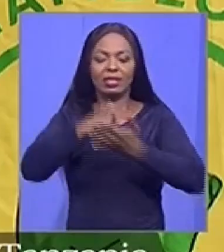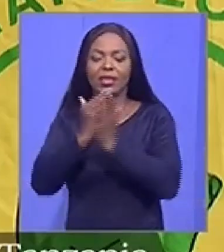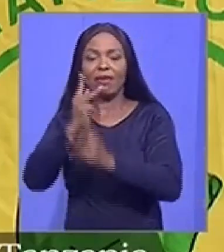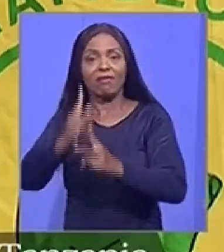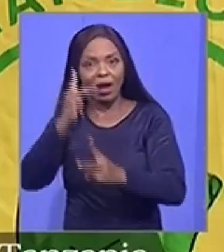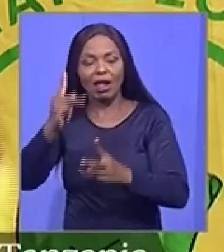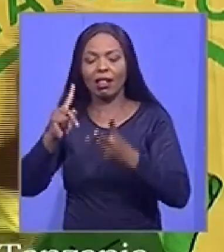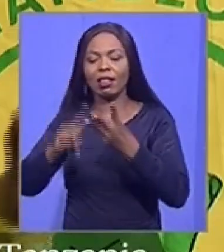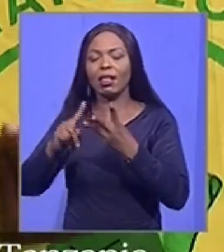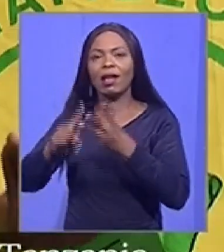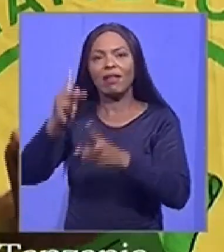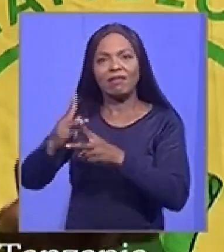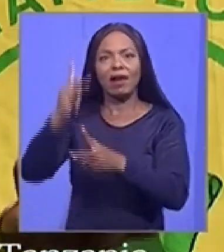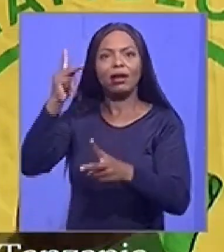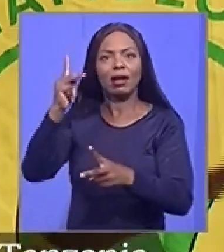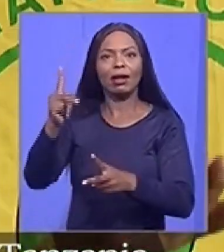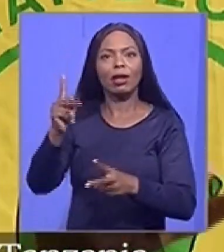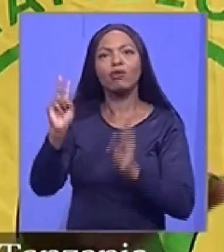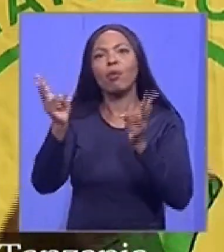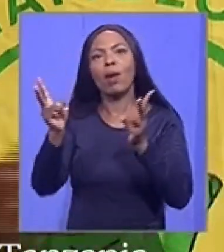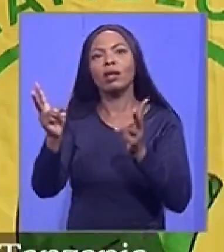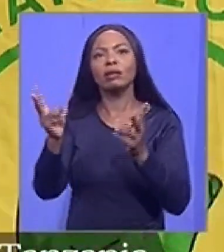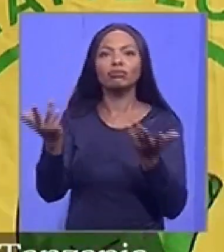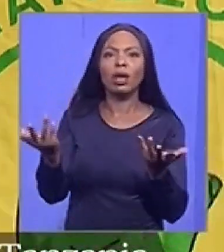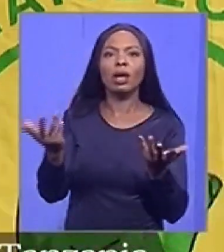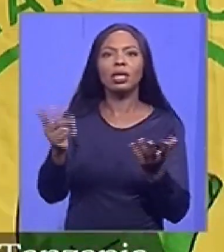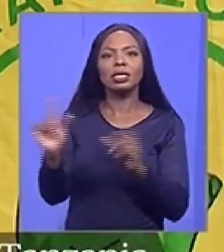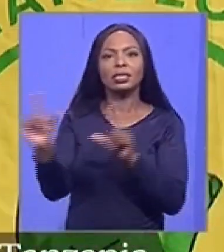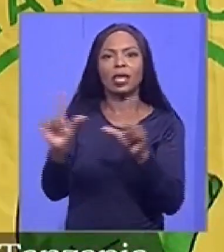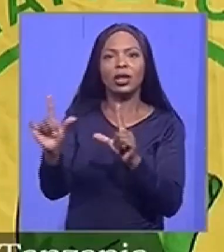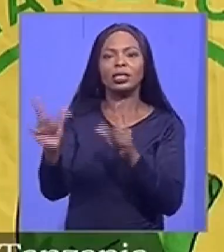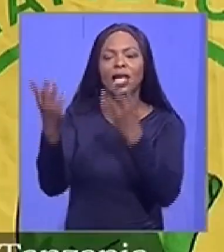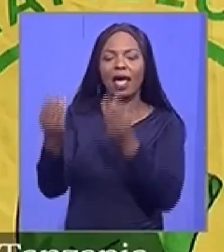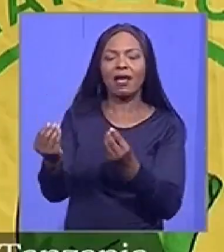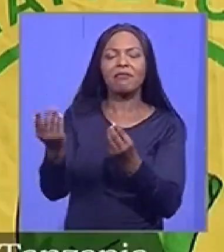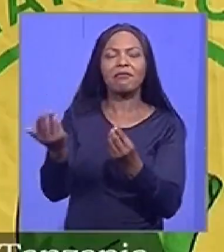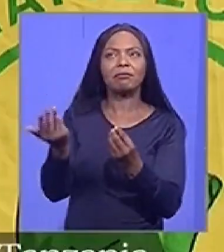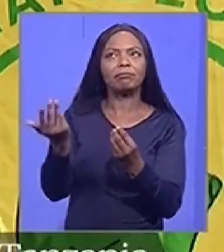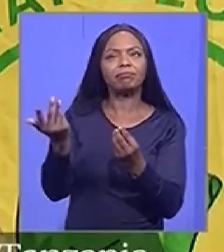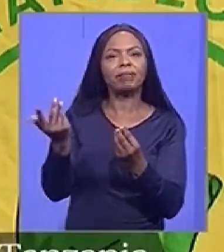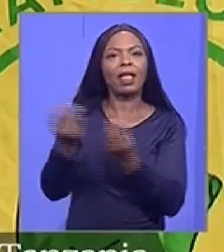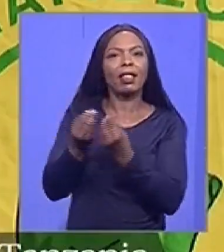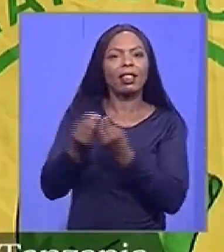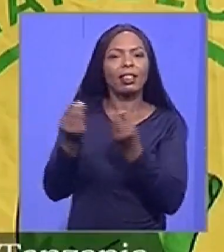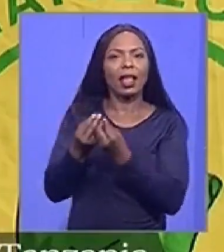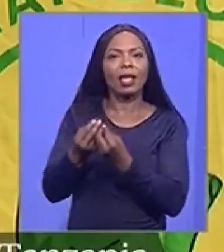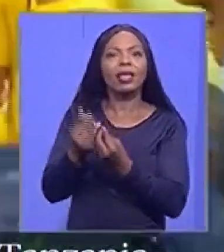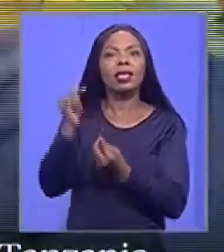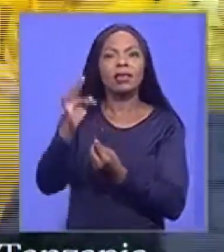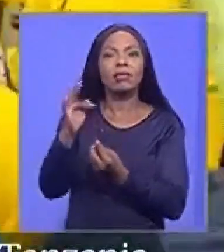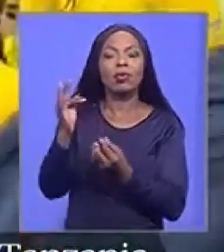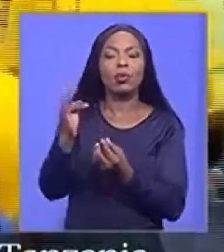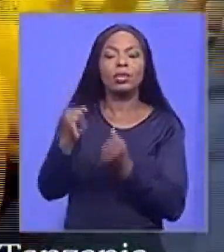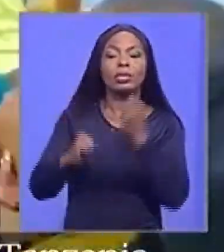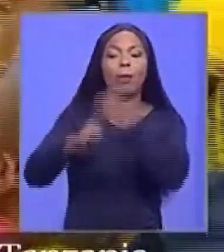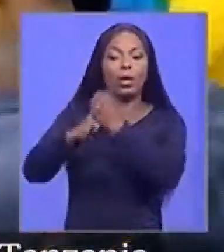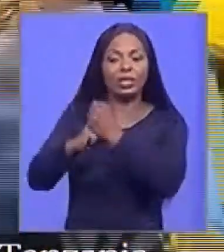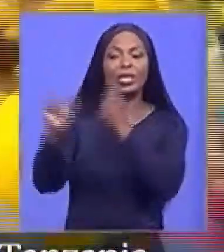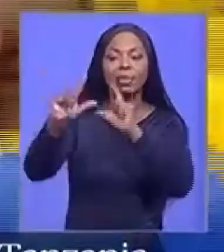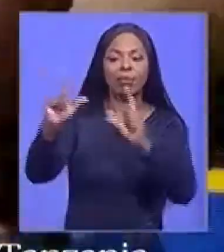then finally normally is automatically because go Sundowns ankere bana le this thing ya go ka ba tsa di supporter ka final. O bile